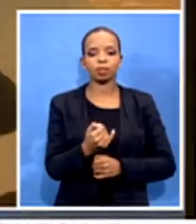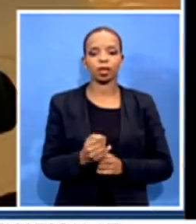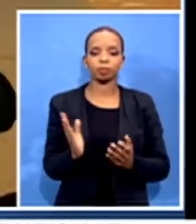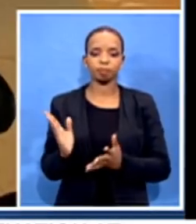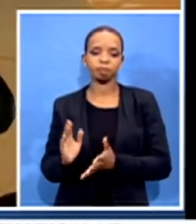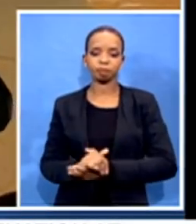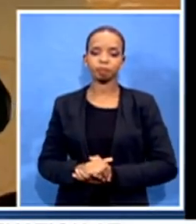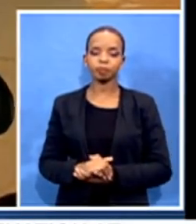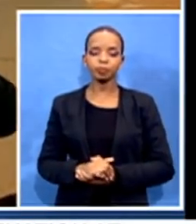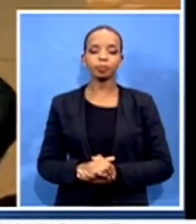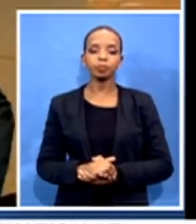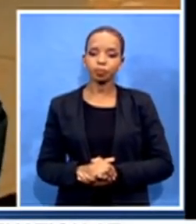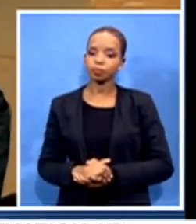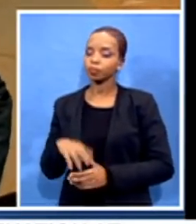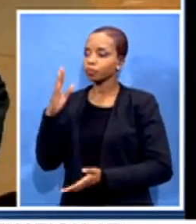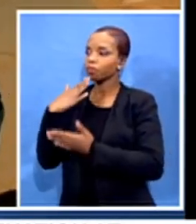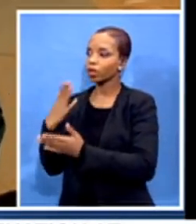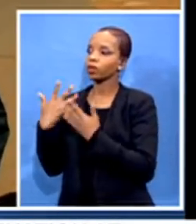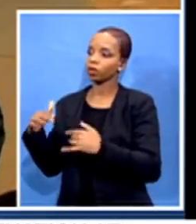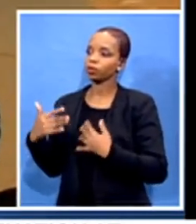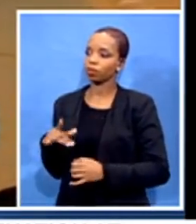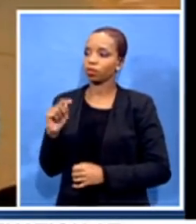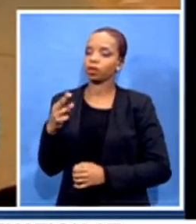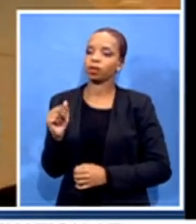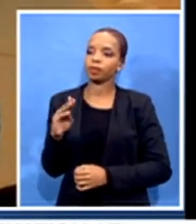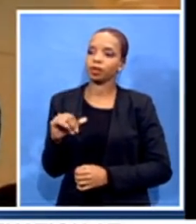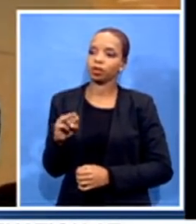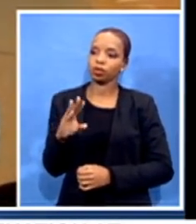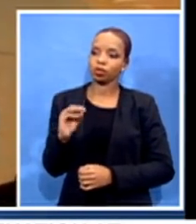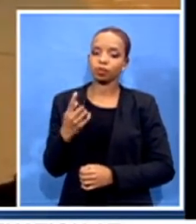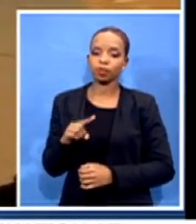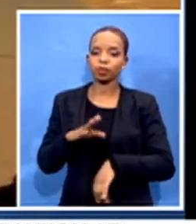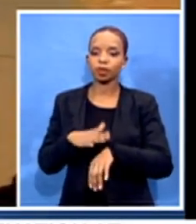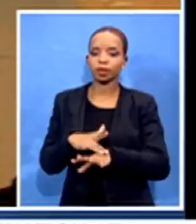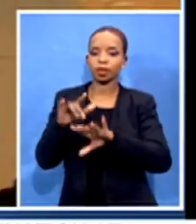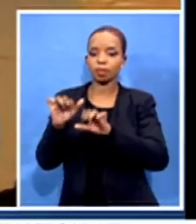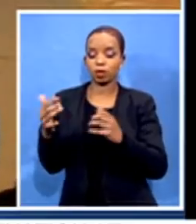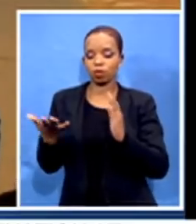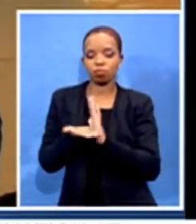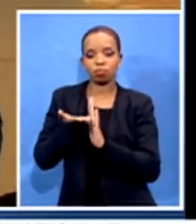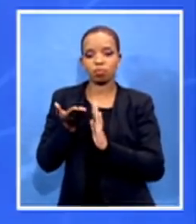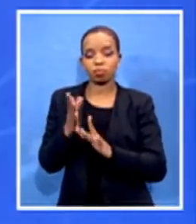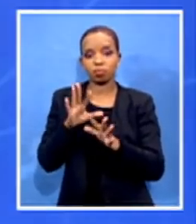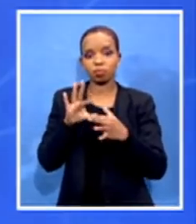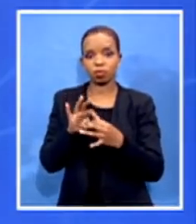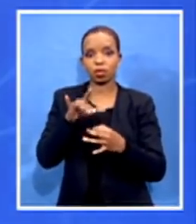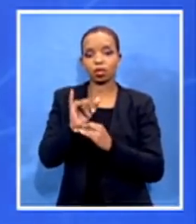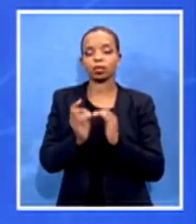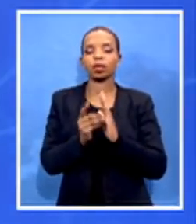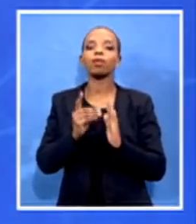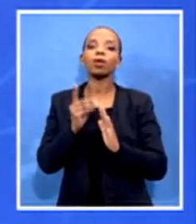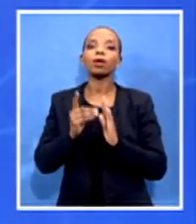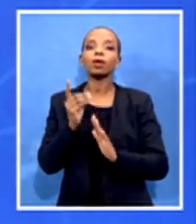to you in studio. Well, Thabiso, thank you so much for your time and for giving us that update with regards to that developing